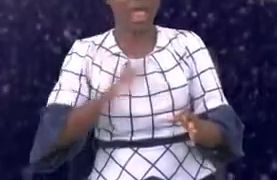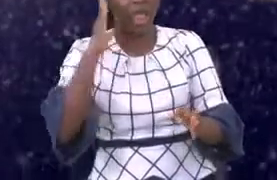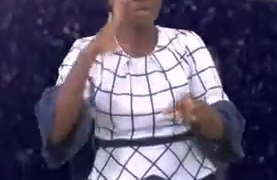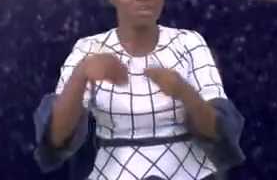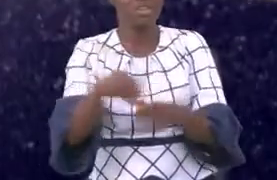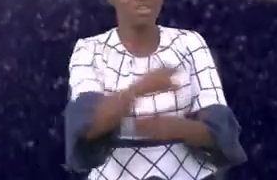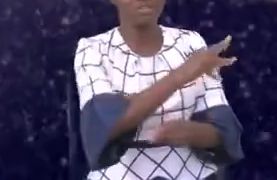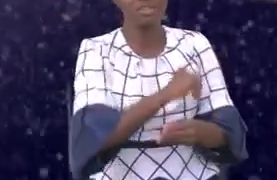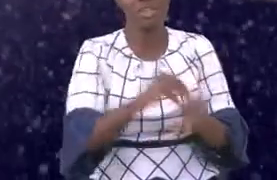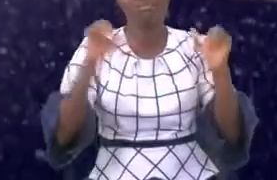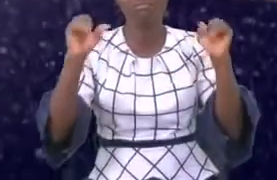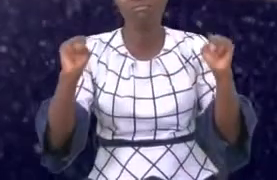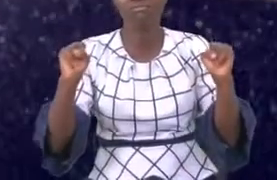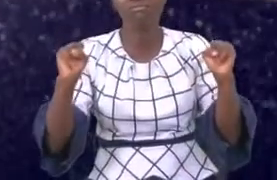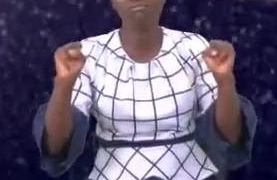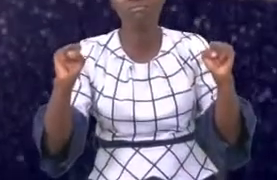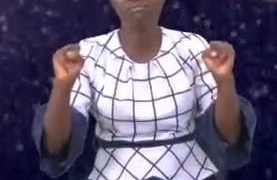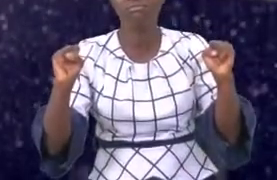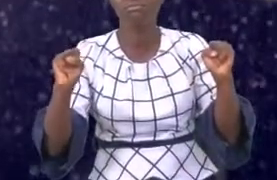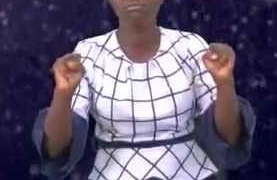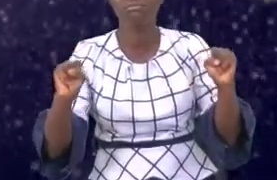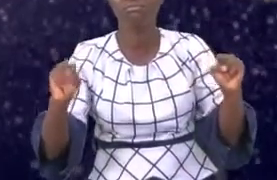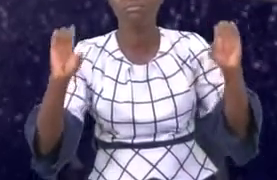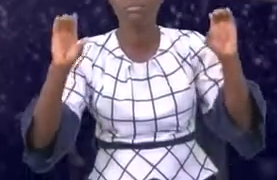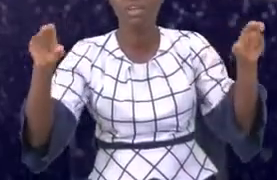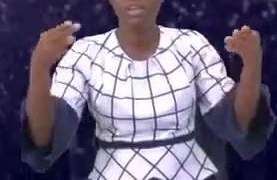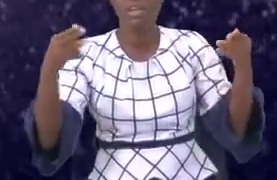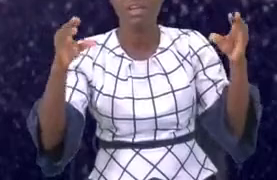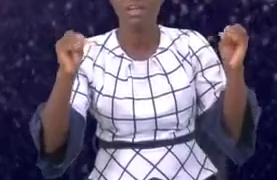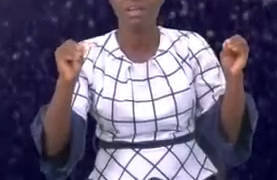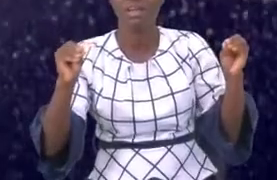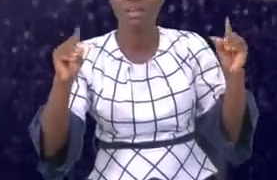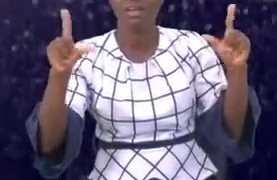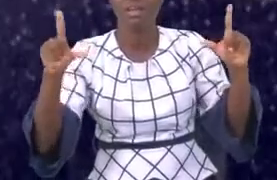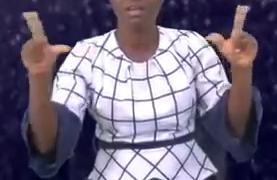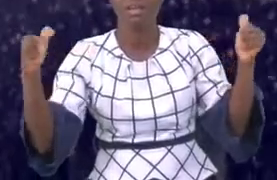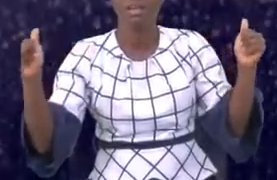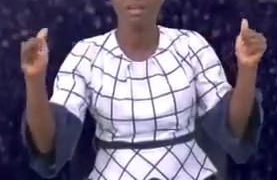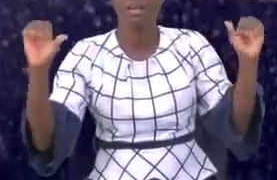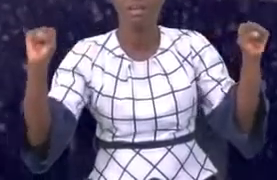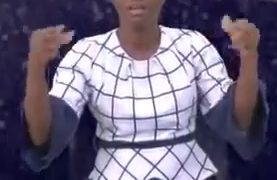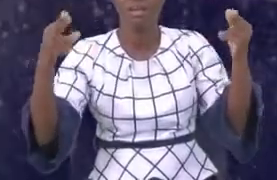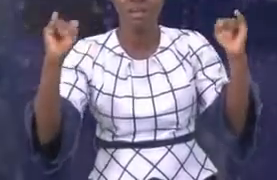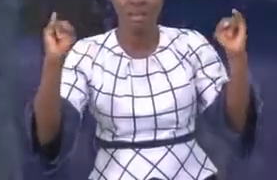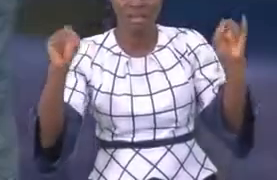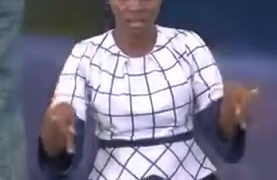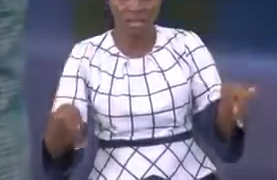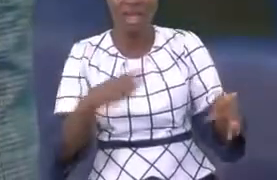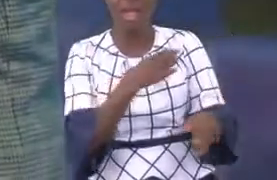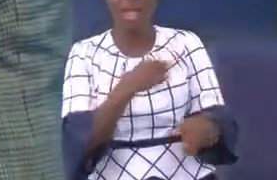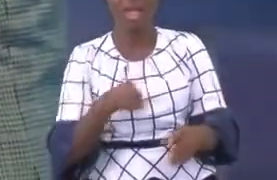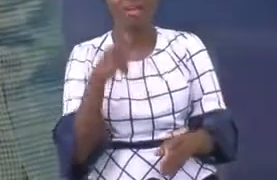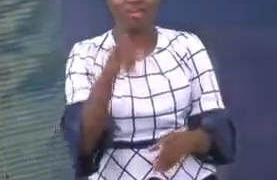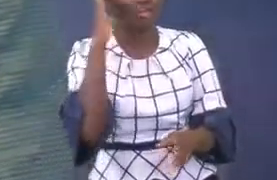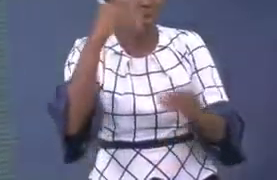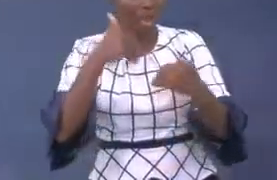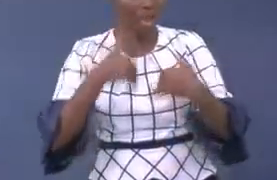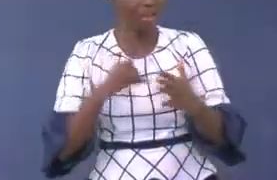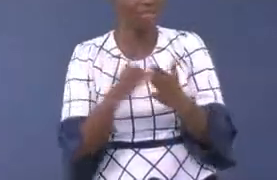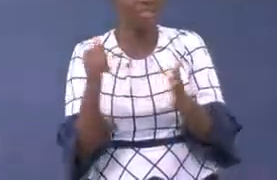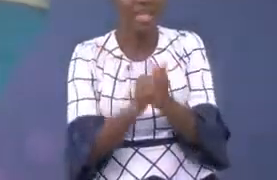that scholarship anywhere you want to study to any grade. I'm here